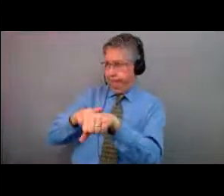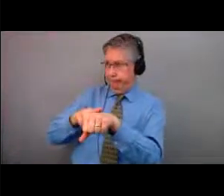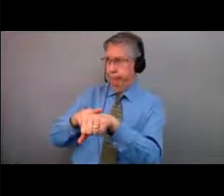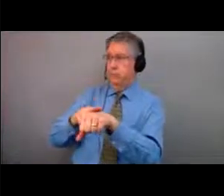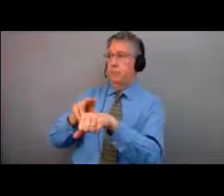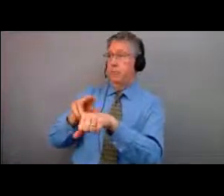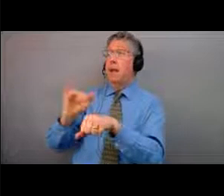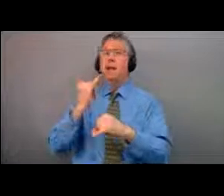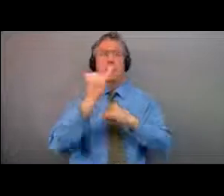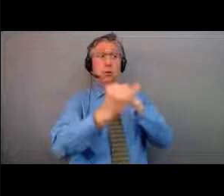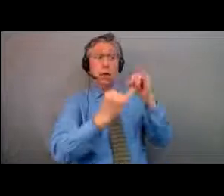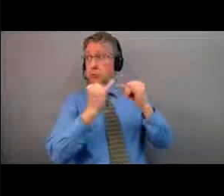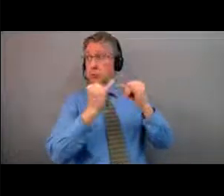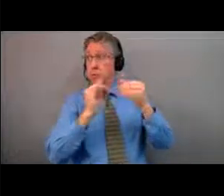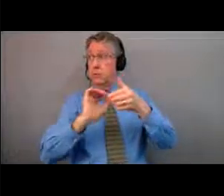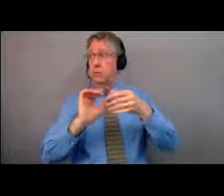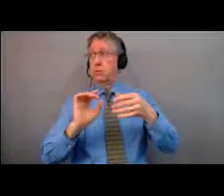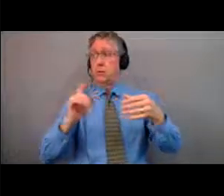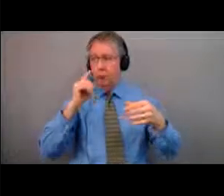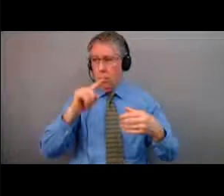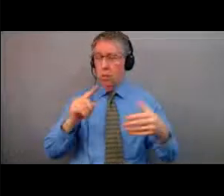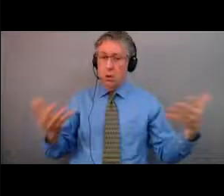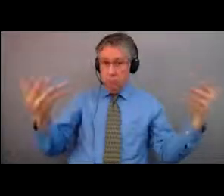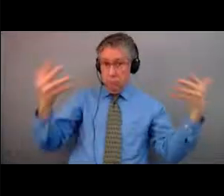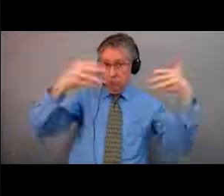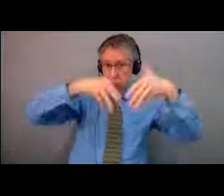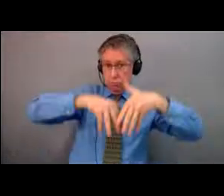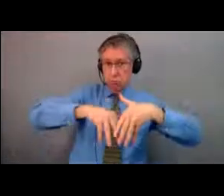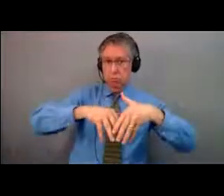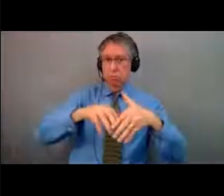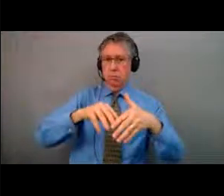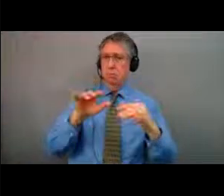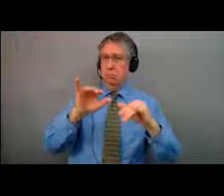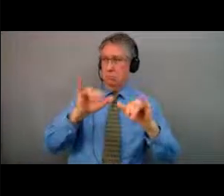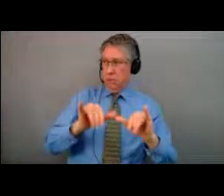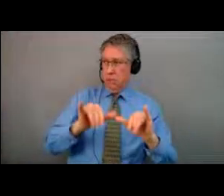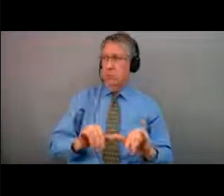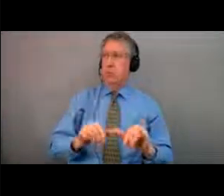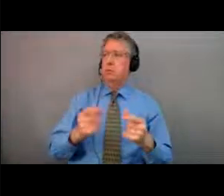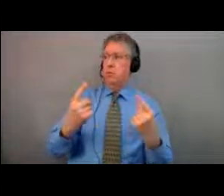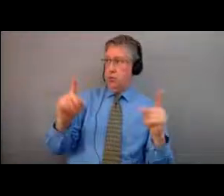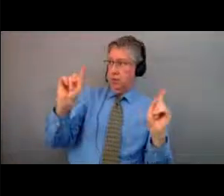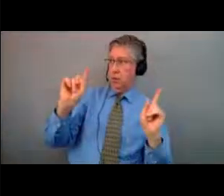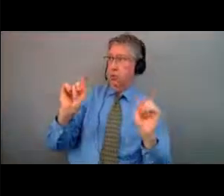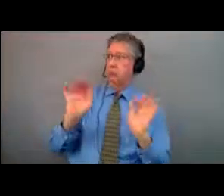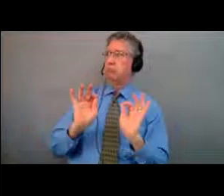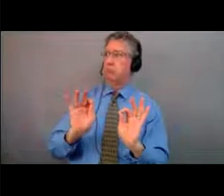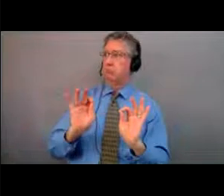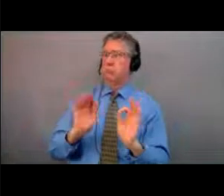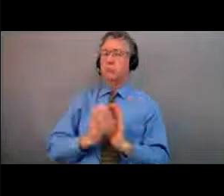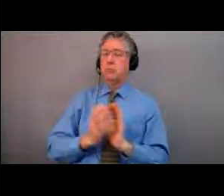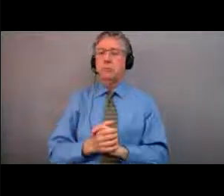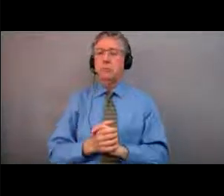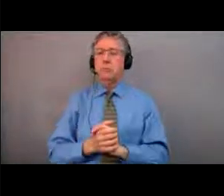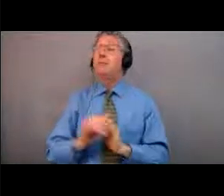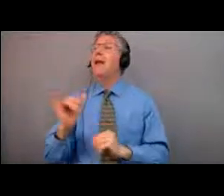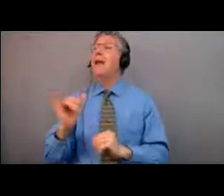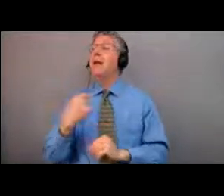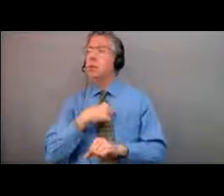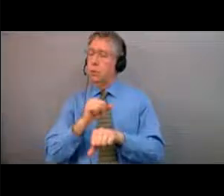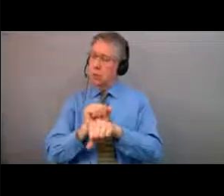make these combined measurements work together. We have also worked very closely